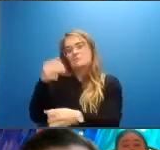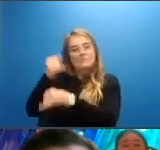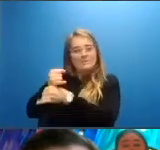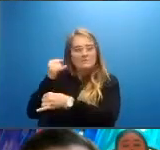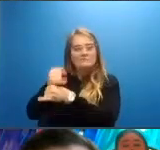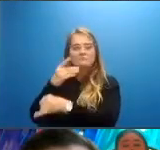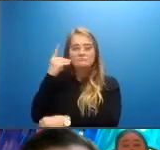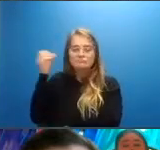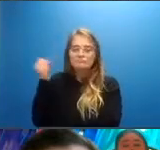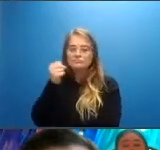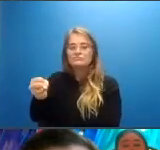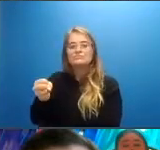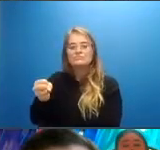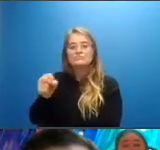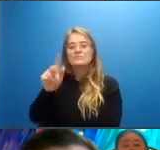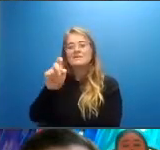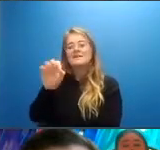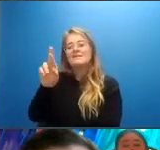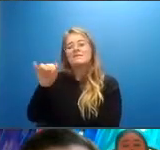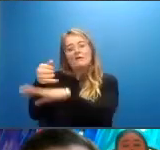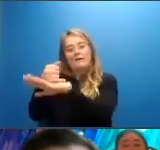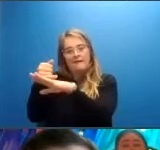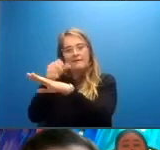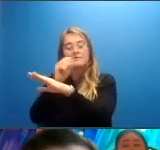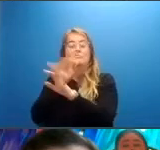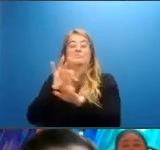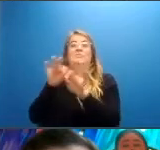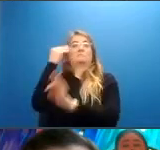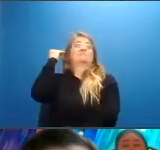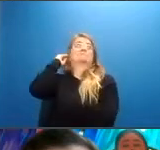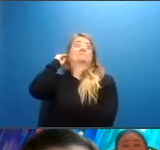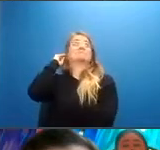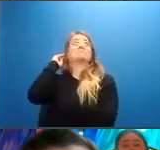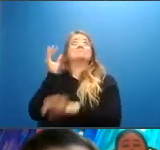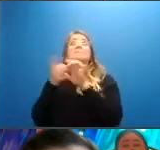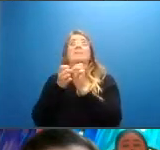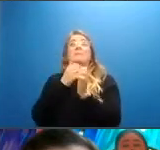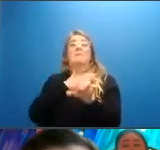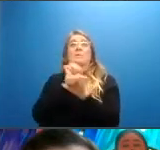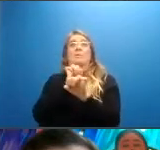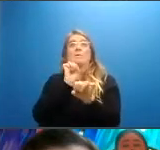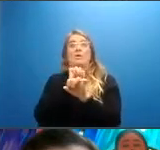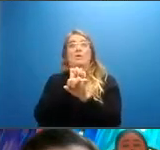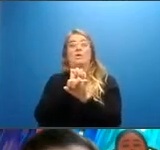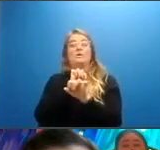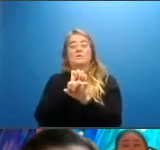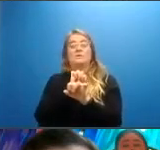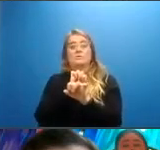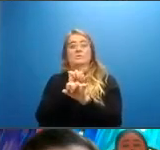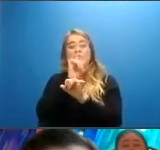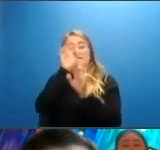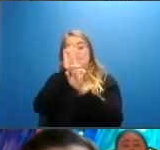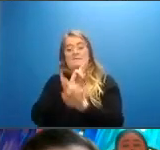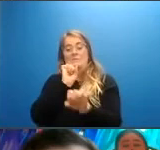school at Cooper Island. And so keeping that in mind with my work and respectfully working